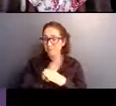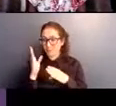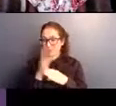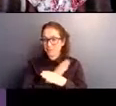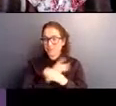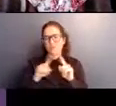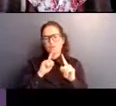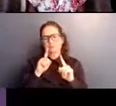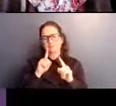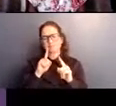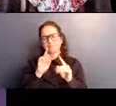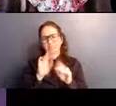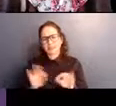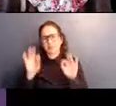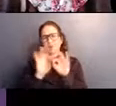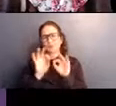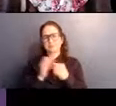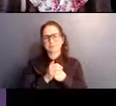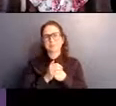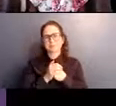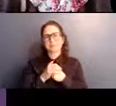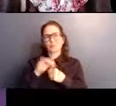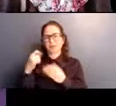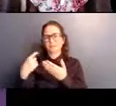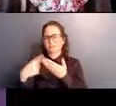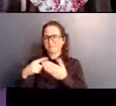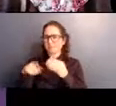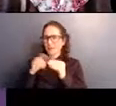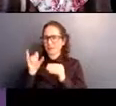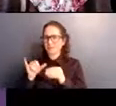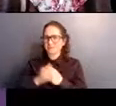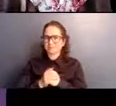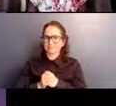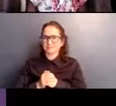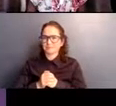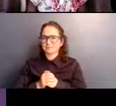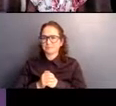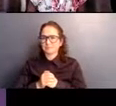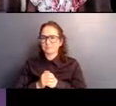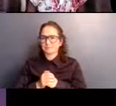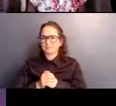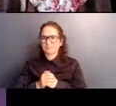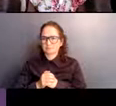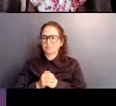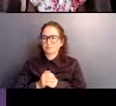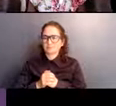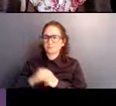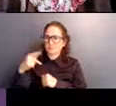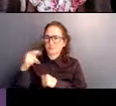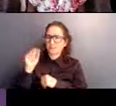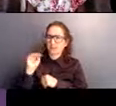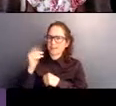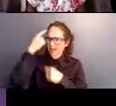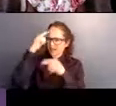very important that we talk about that. Can we go to the next slide? I agree, Melinda.